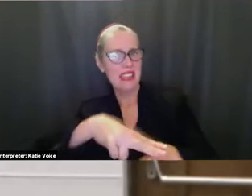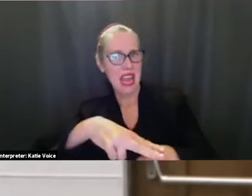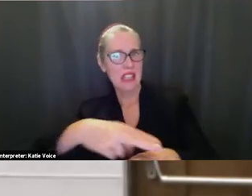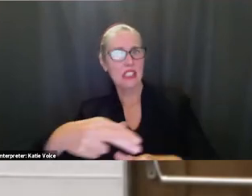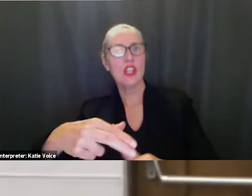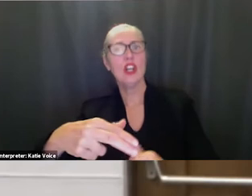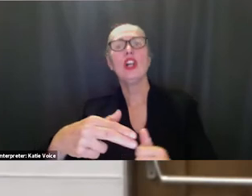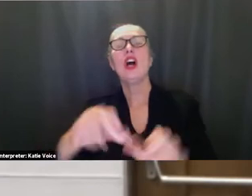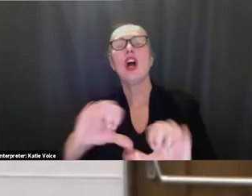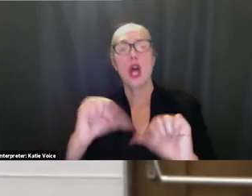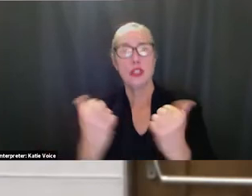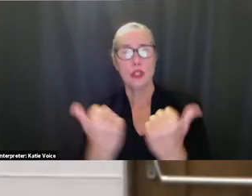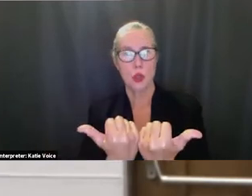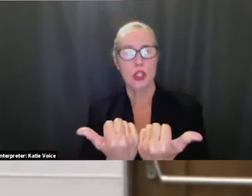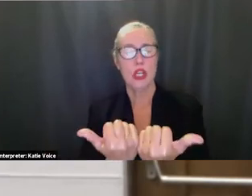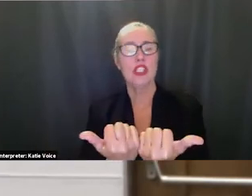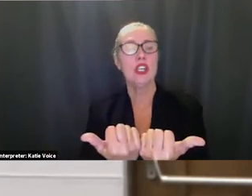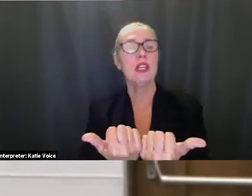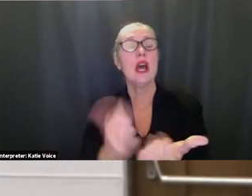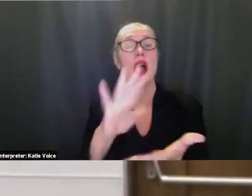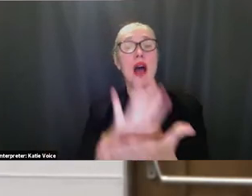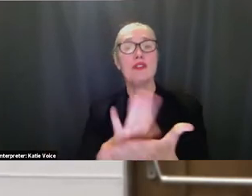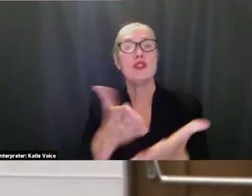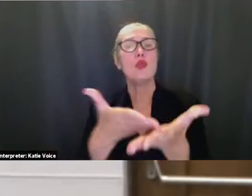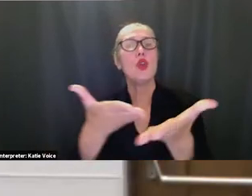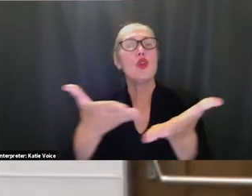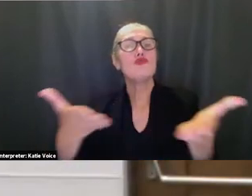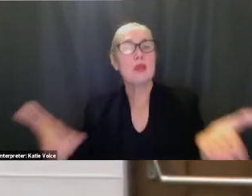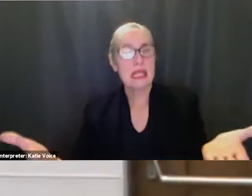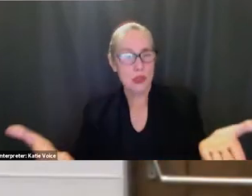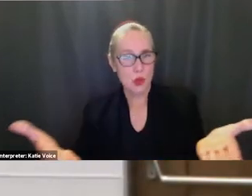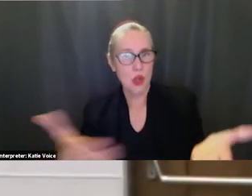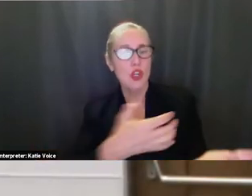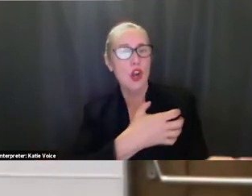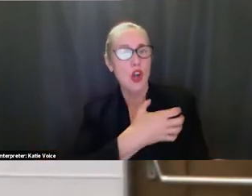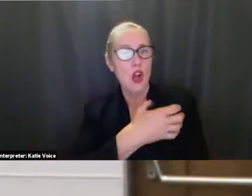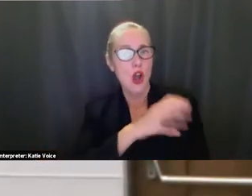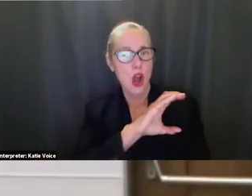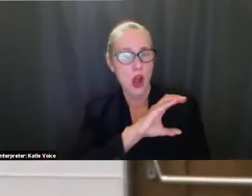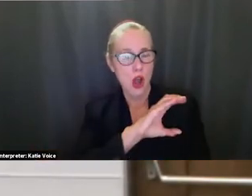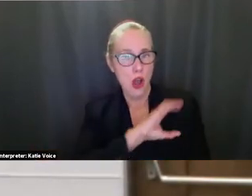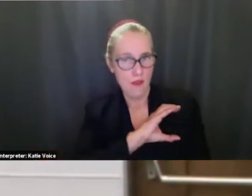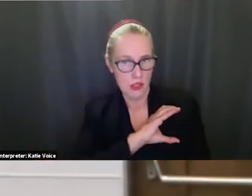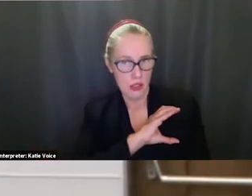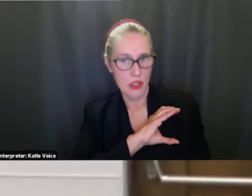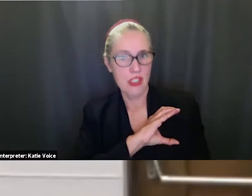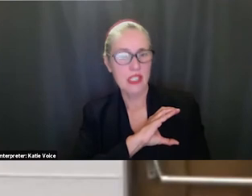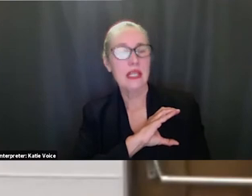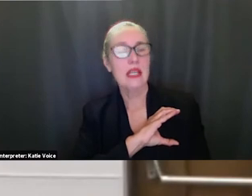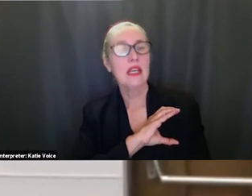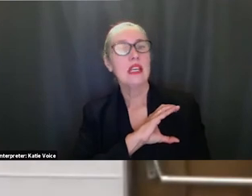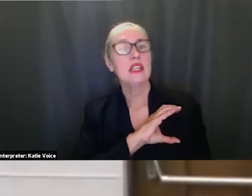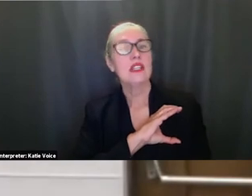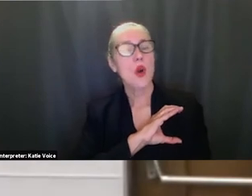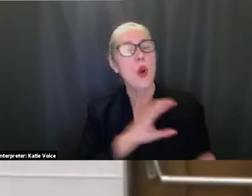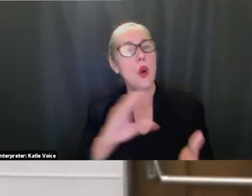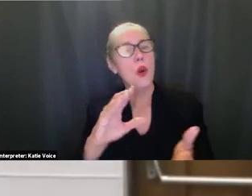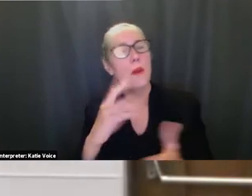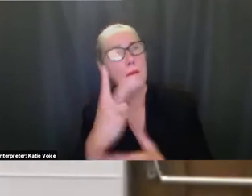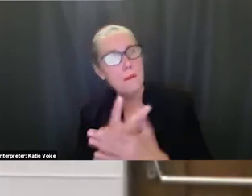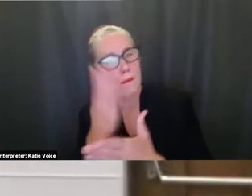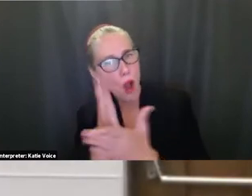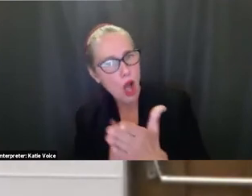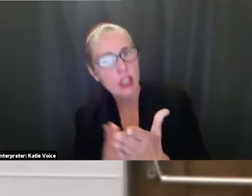resource officers in which srds serve in a capacity of law enforcement